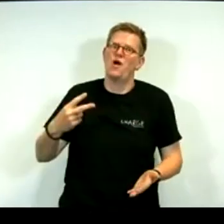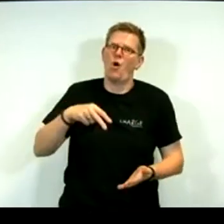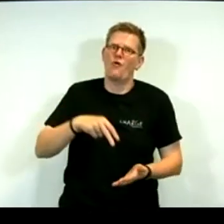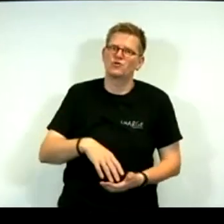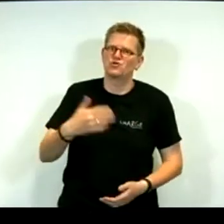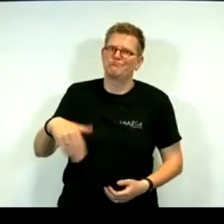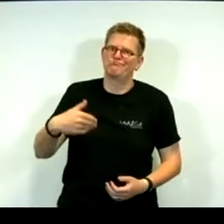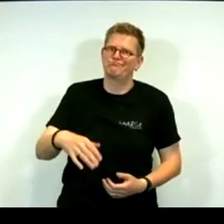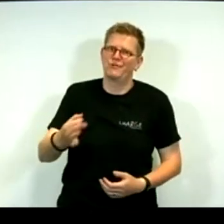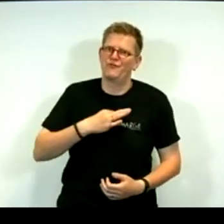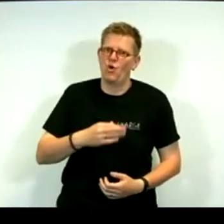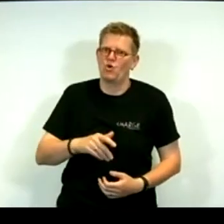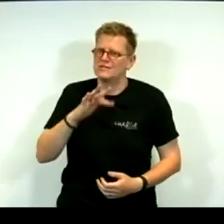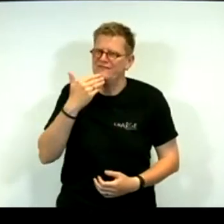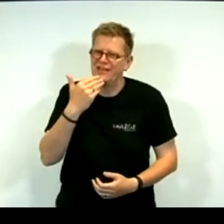getting up so early for us.